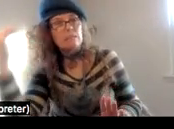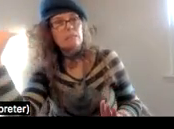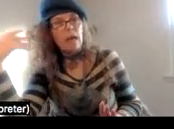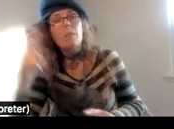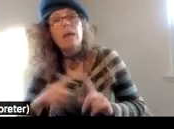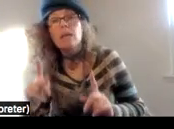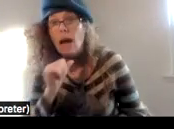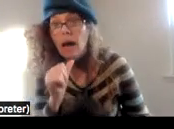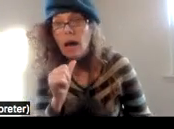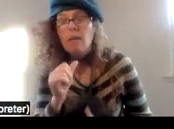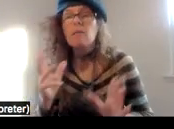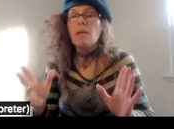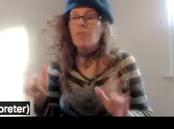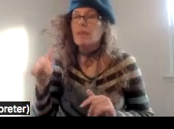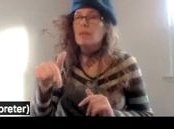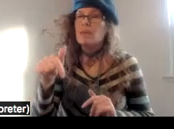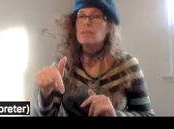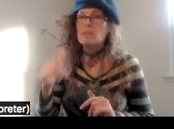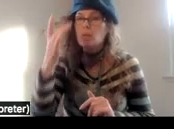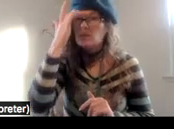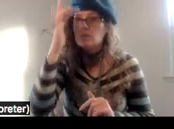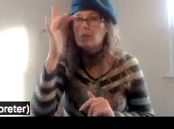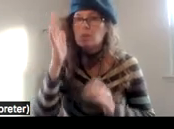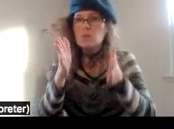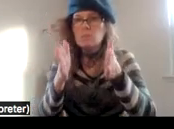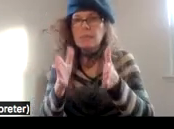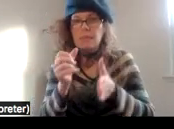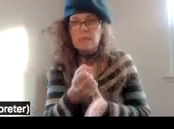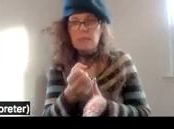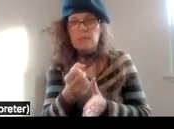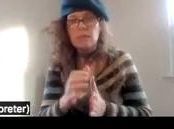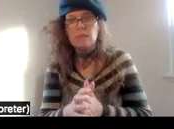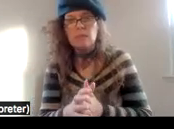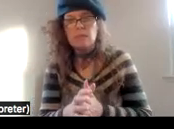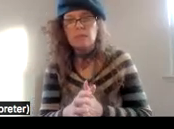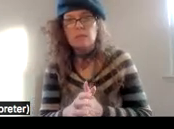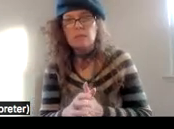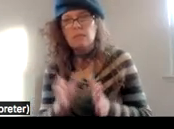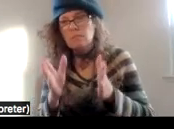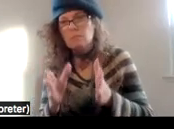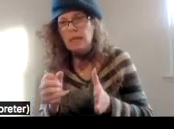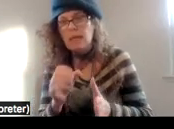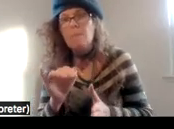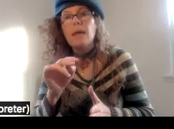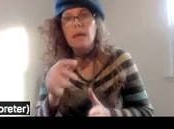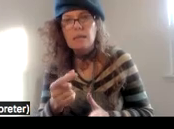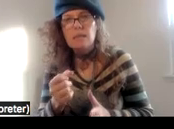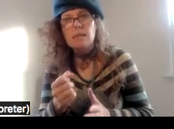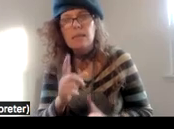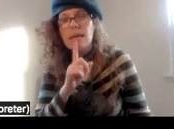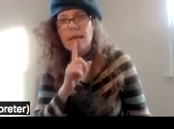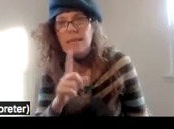you know they they these are intelligent beings these are intelligent not even beings but whatever you want it's an intelligence